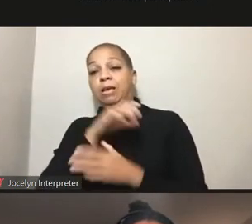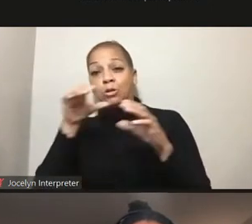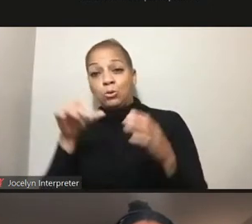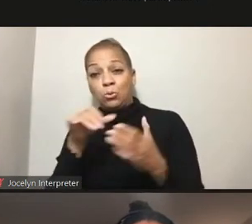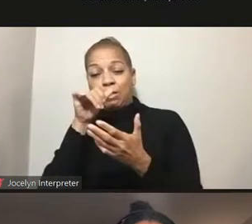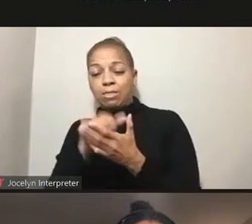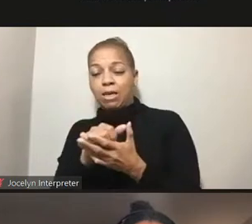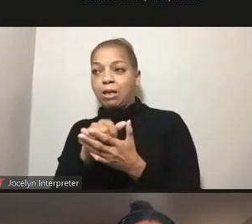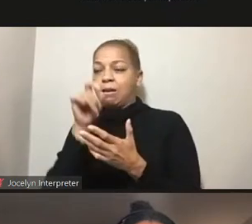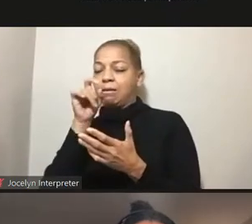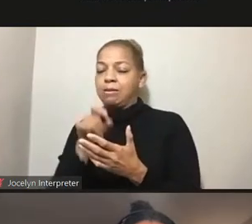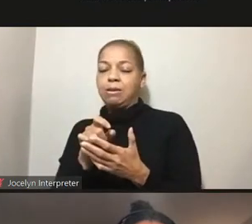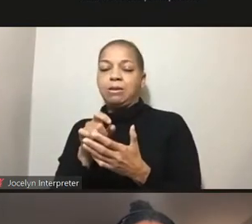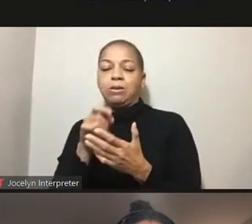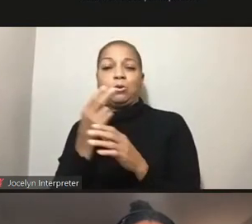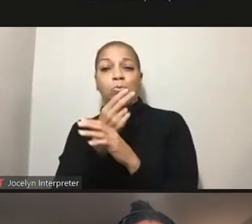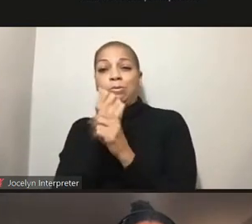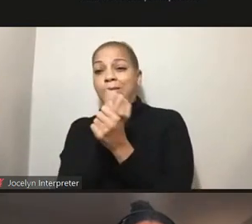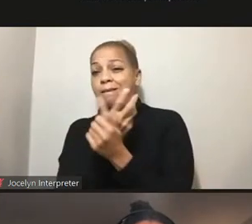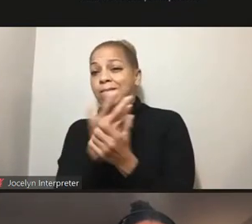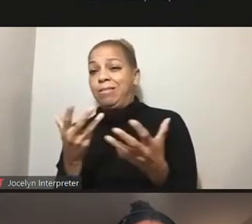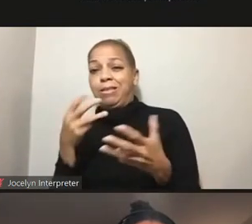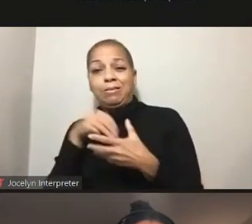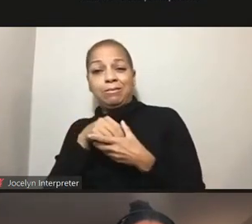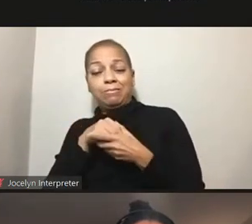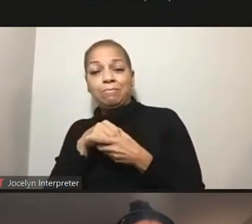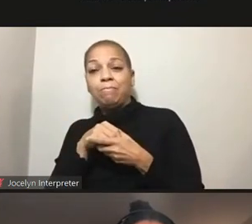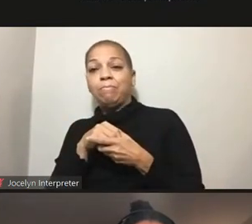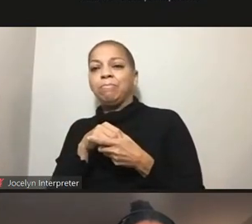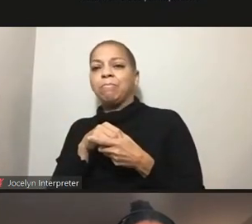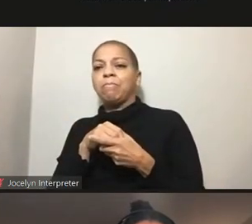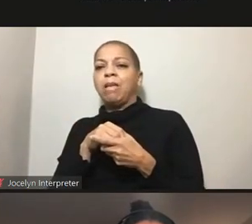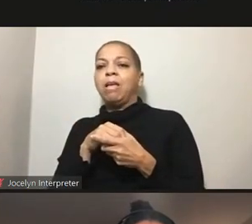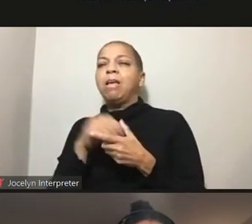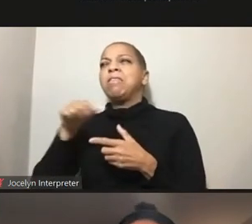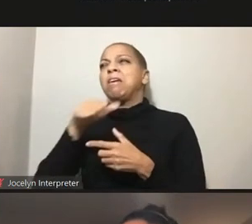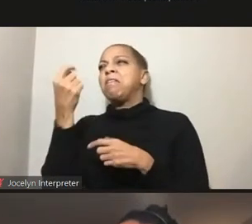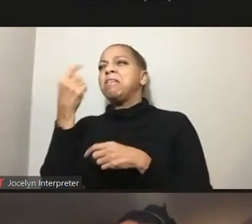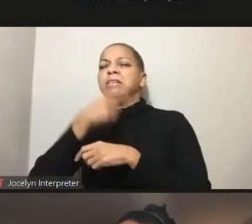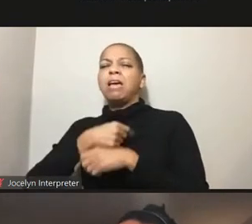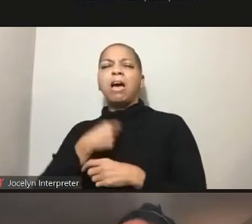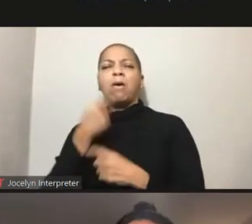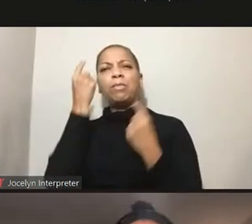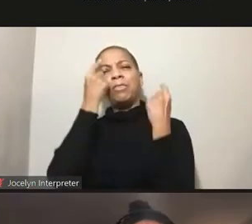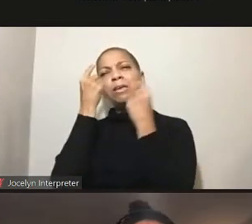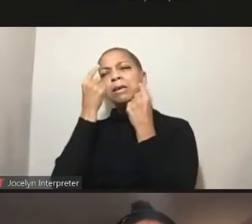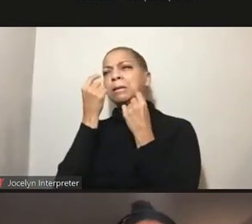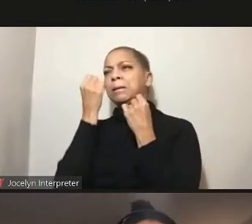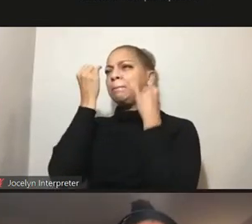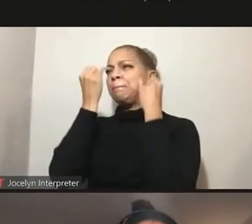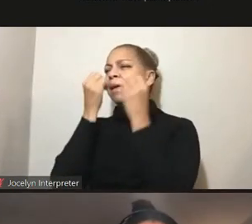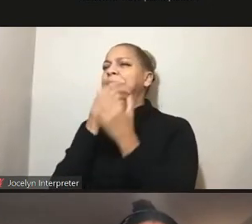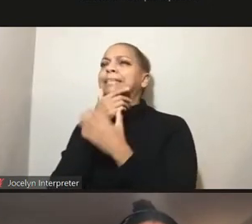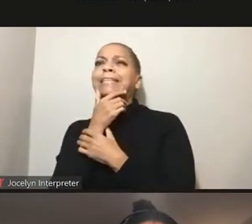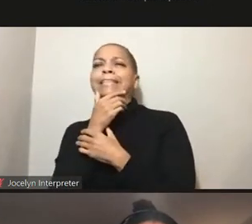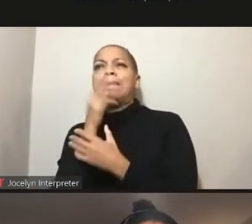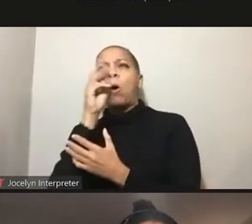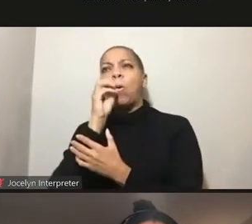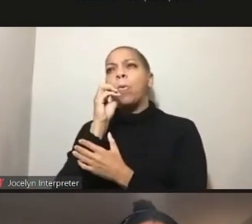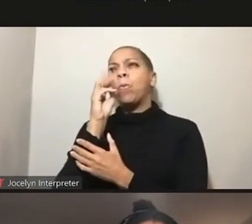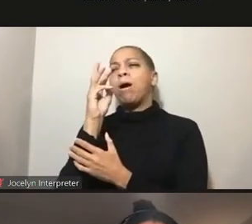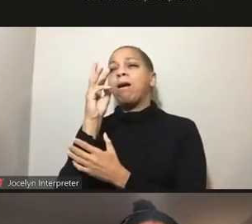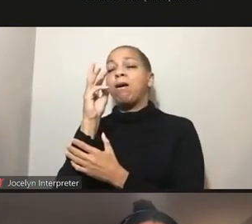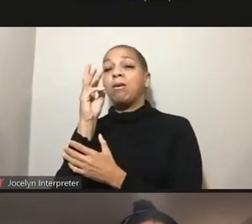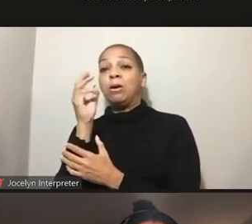takes everything. I mean, I was thinking the other day, just imagining like, wow, you know, if